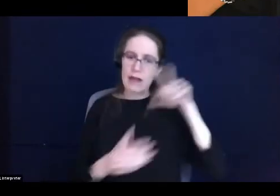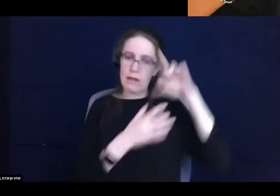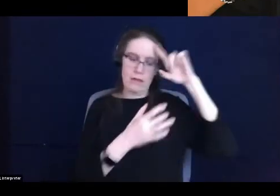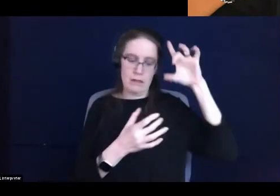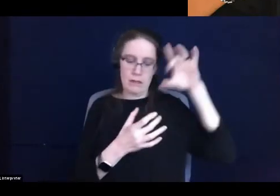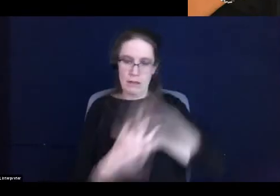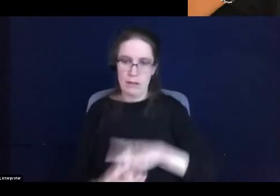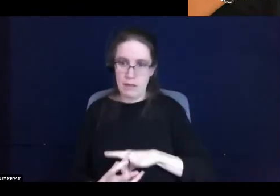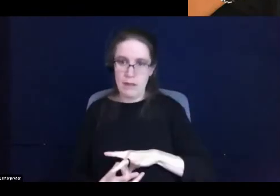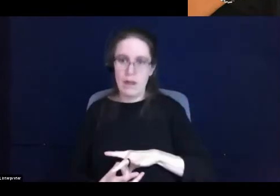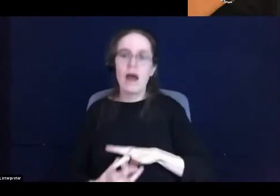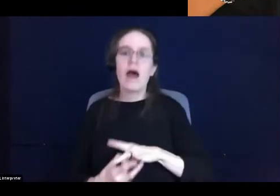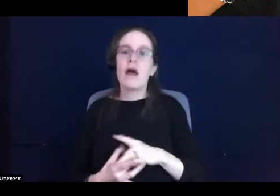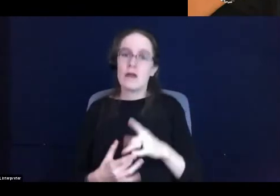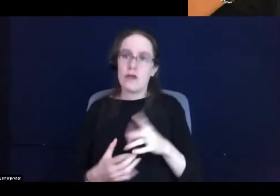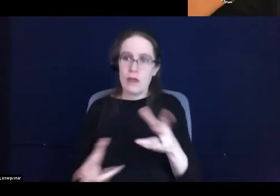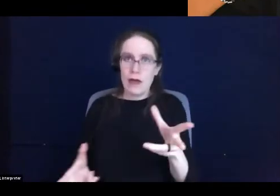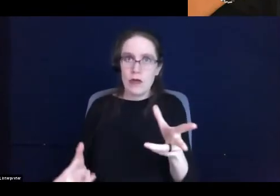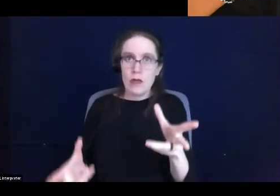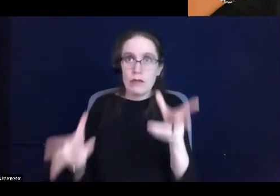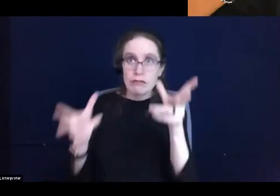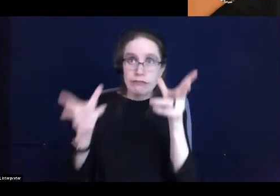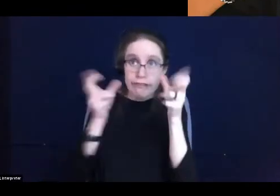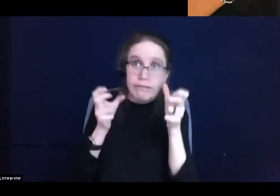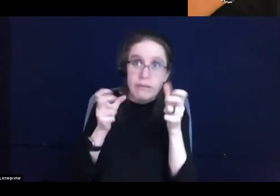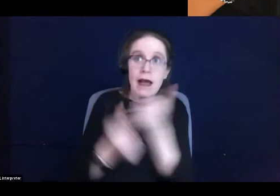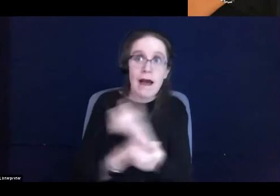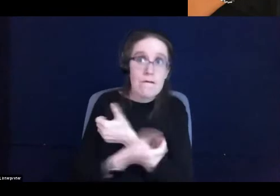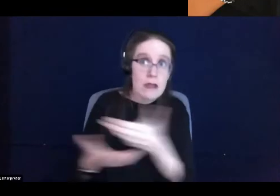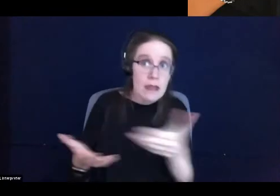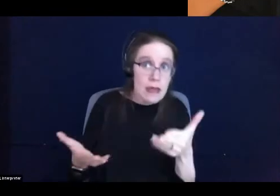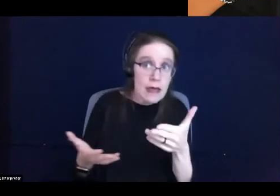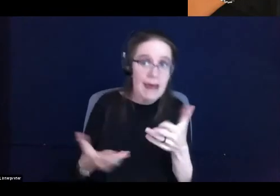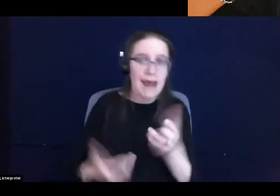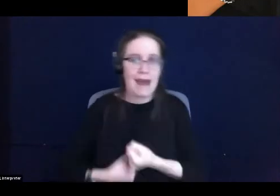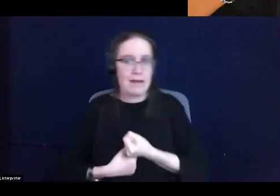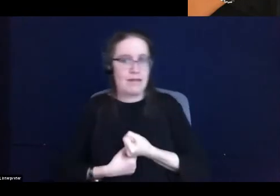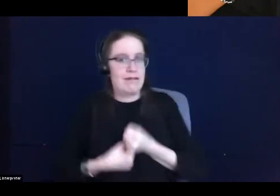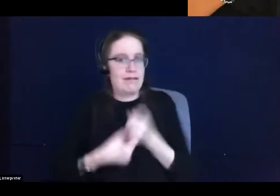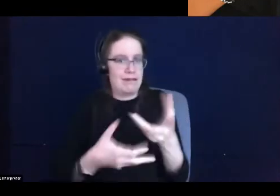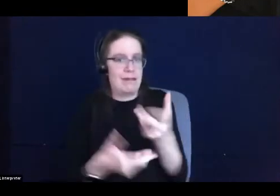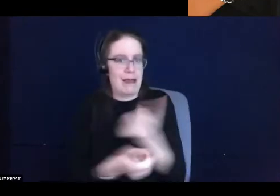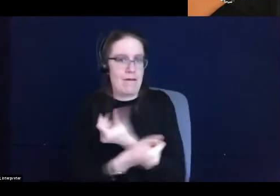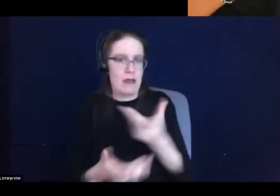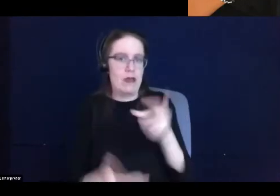receive everything you're saying and everything that she needs to be doing.